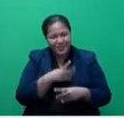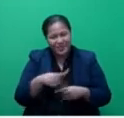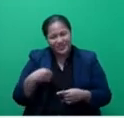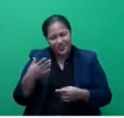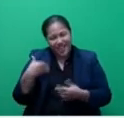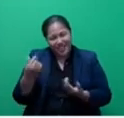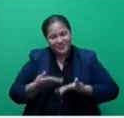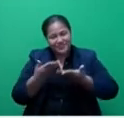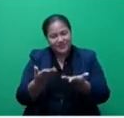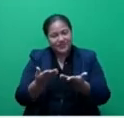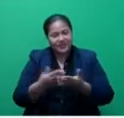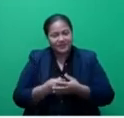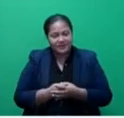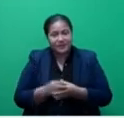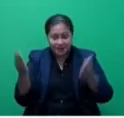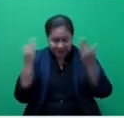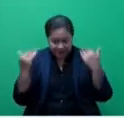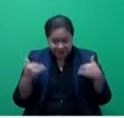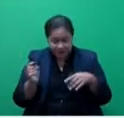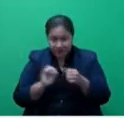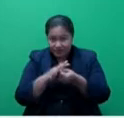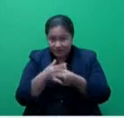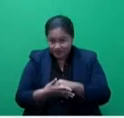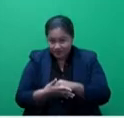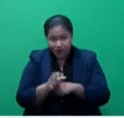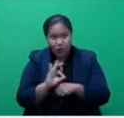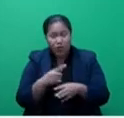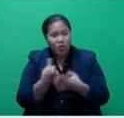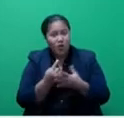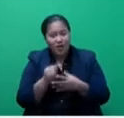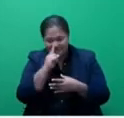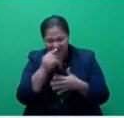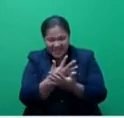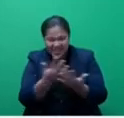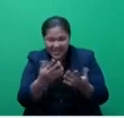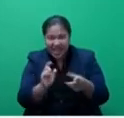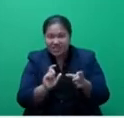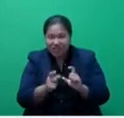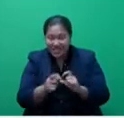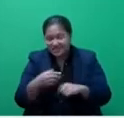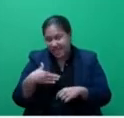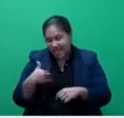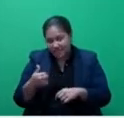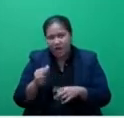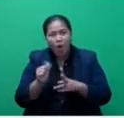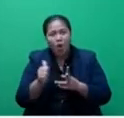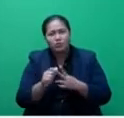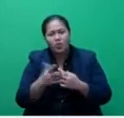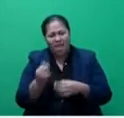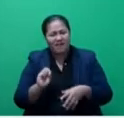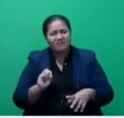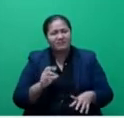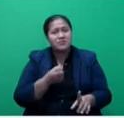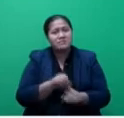Services. Mr. Speaker, sir, COVID-19 pandemic has not only become a public health crisis, but also affected the economy. Here